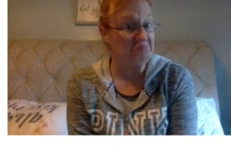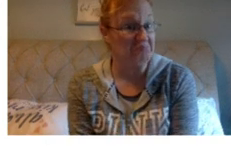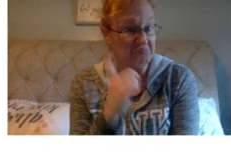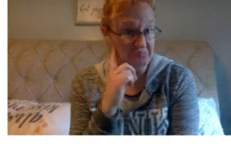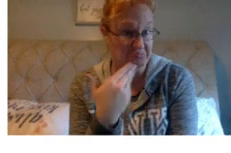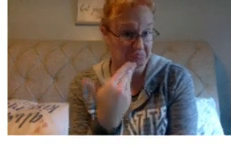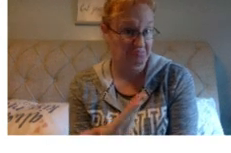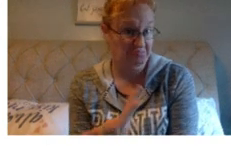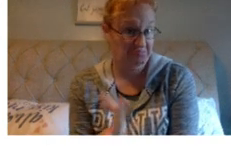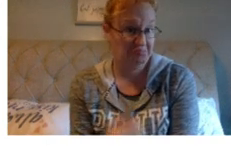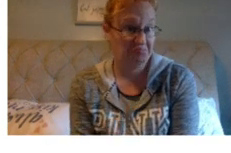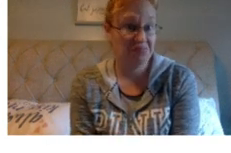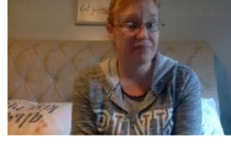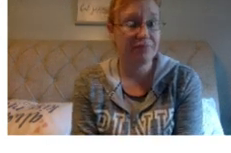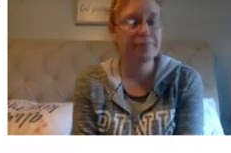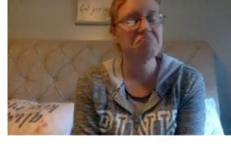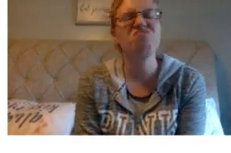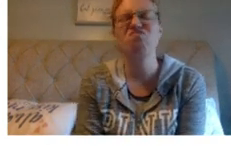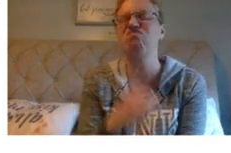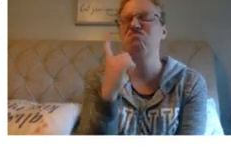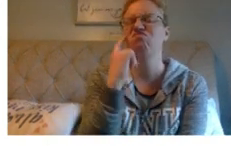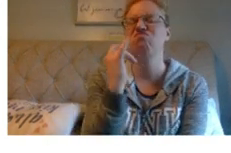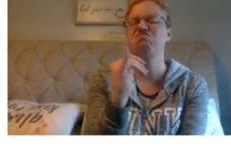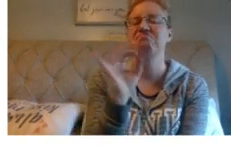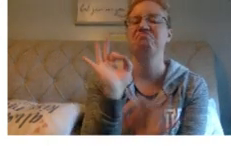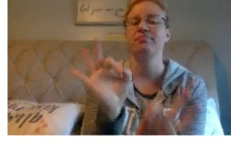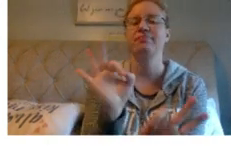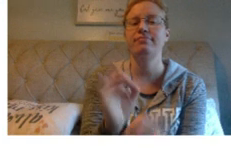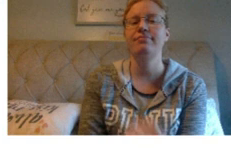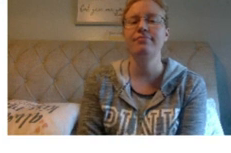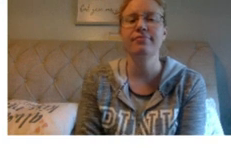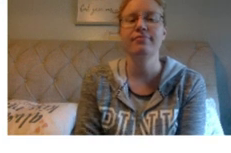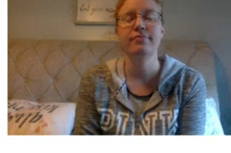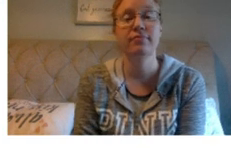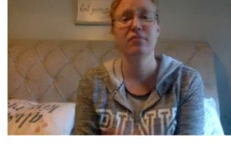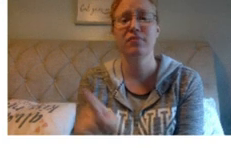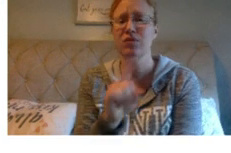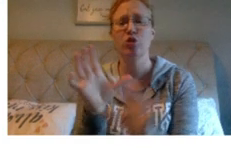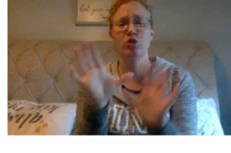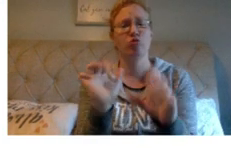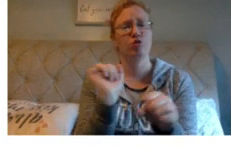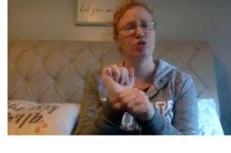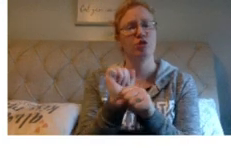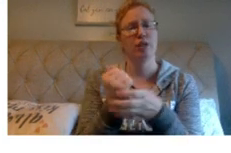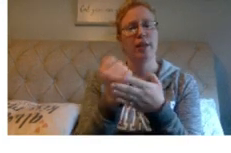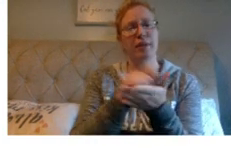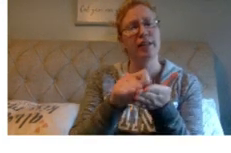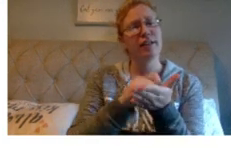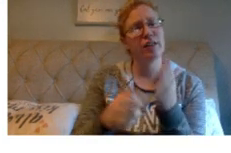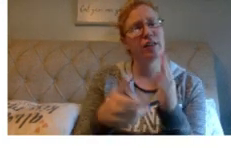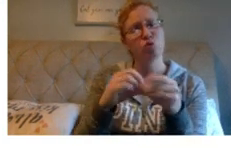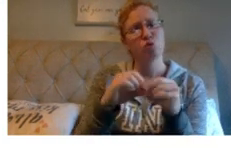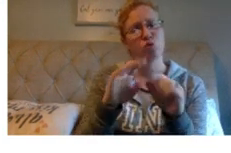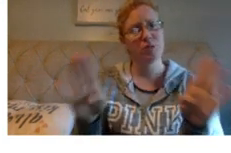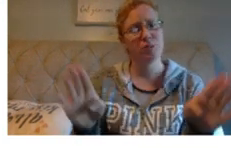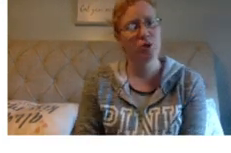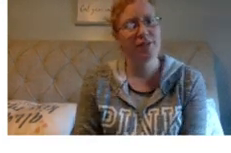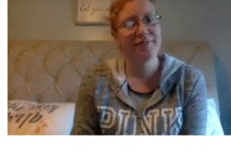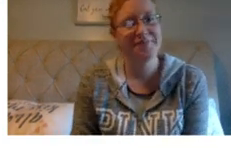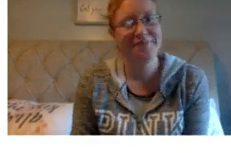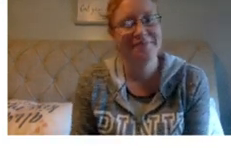sound? I think that sounds good too. You guys did a great job helping me fill out the storyboard.